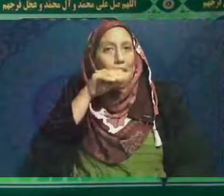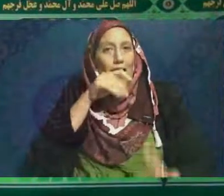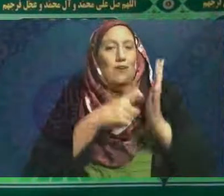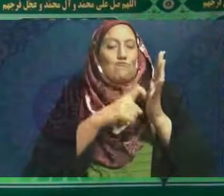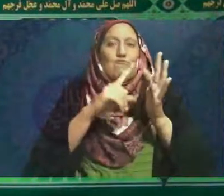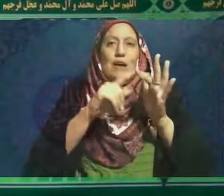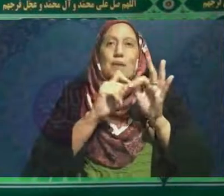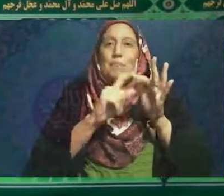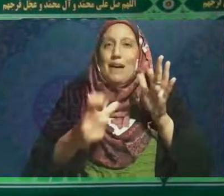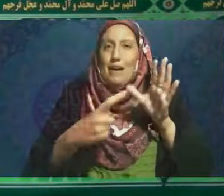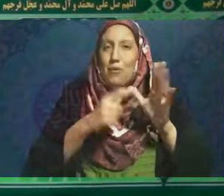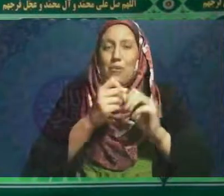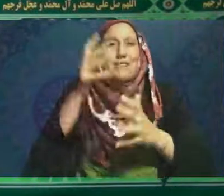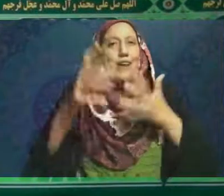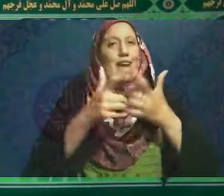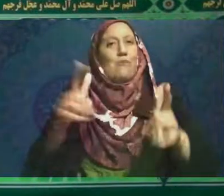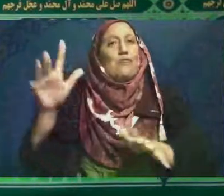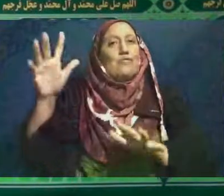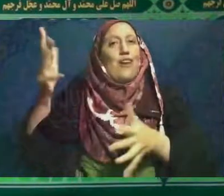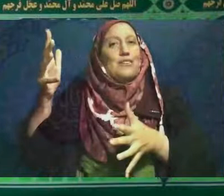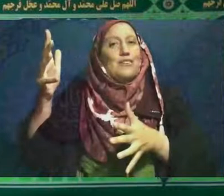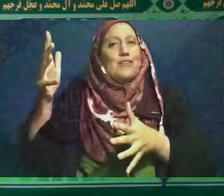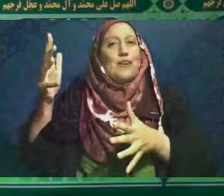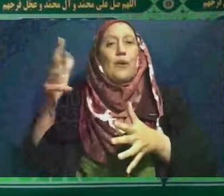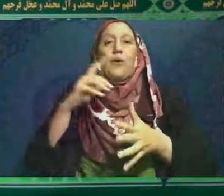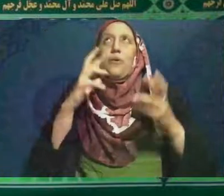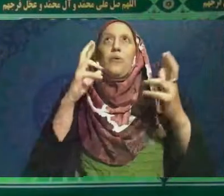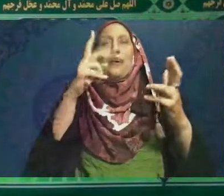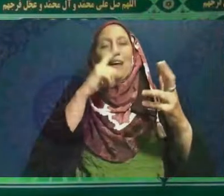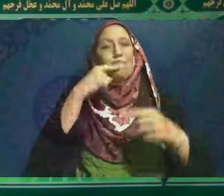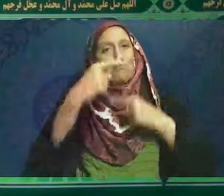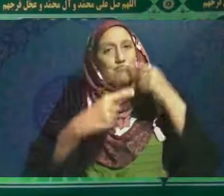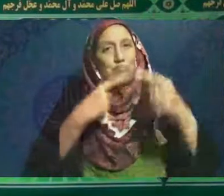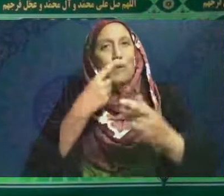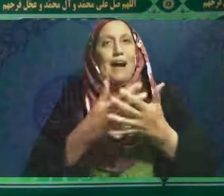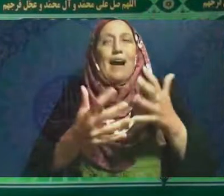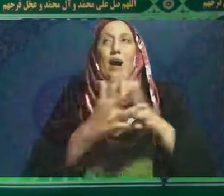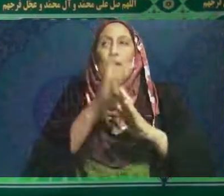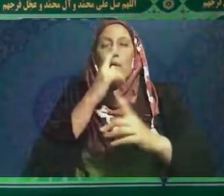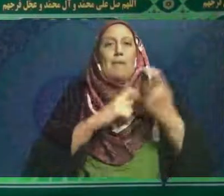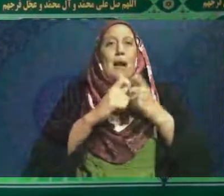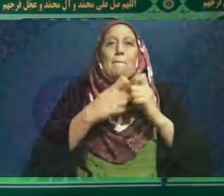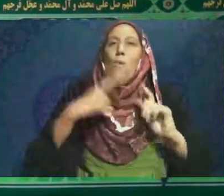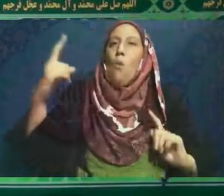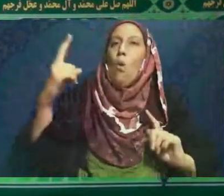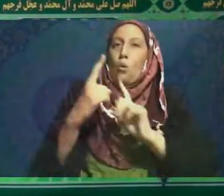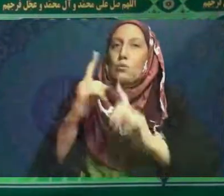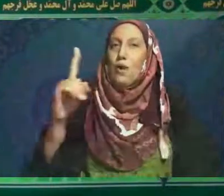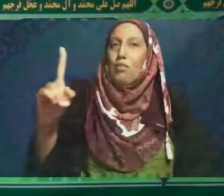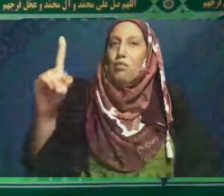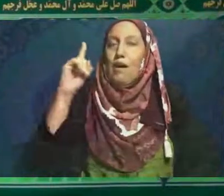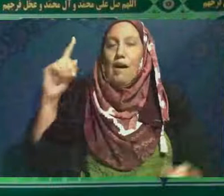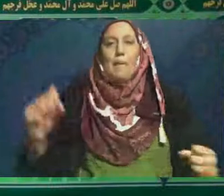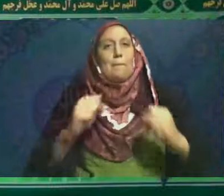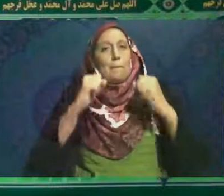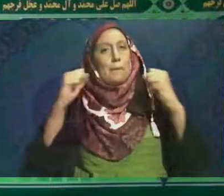our nearness and to seek nearness to the Almighty God for our perfection and promotion. Just to